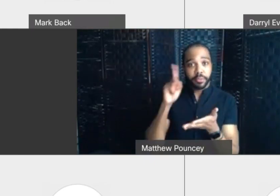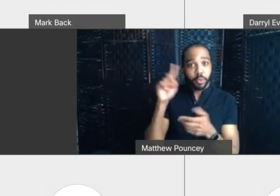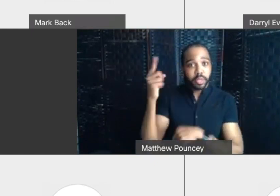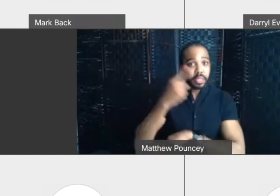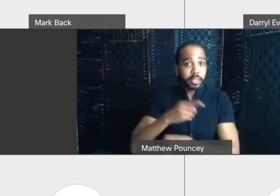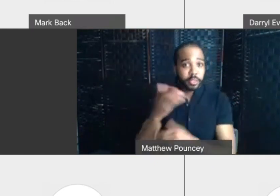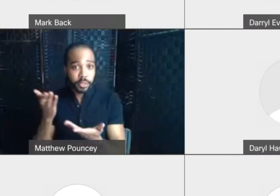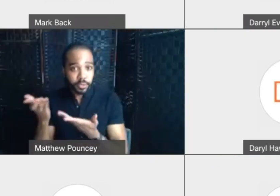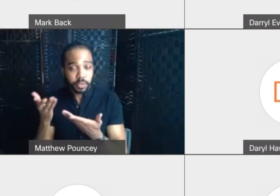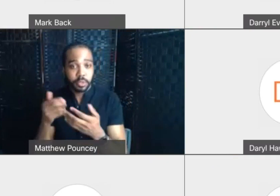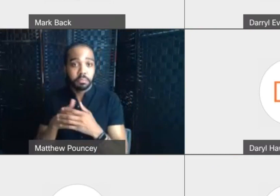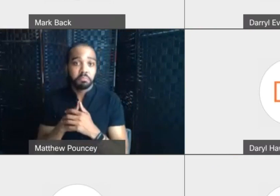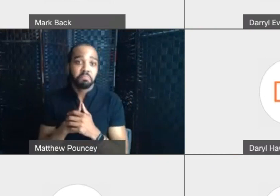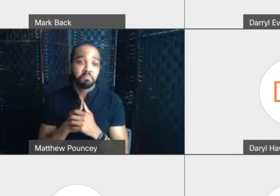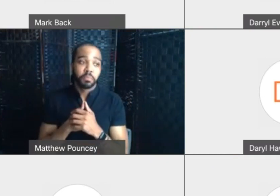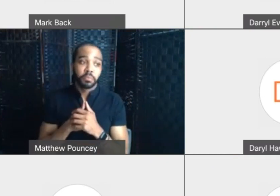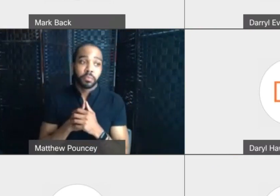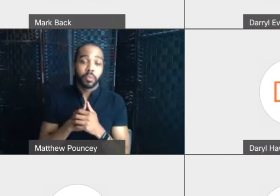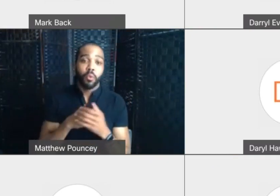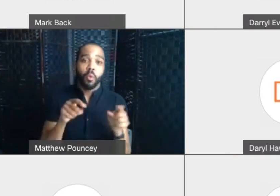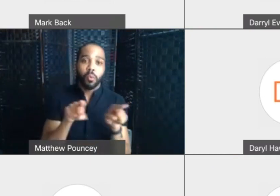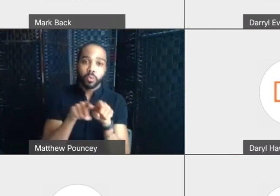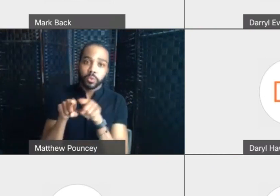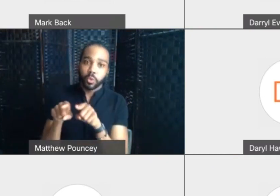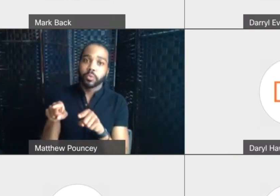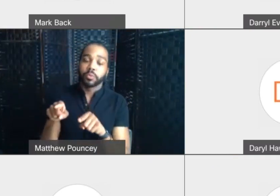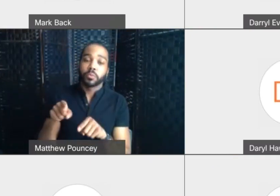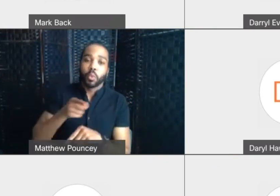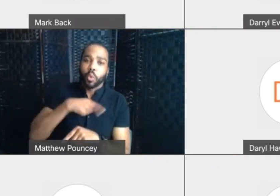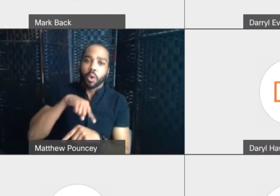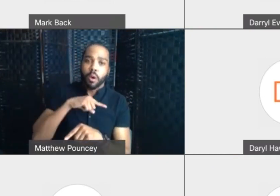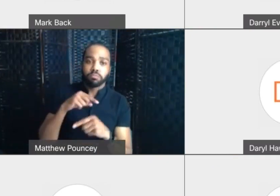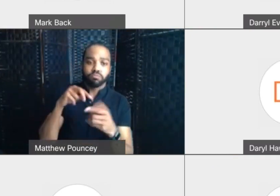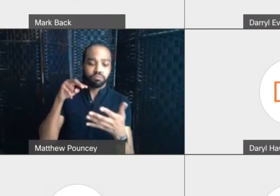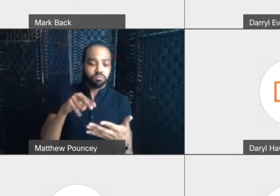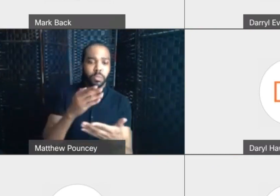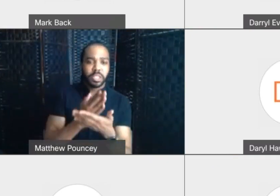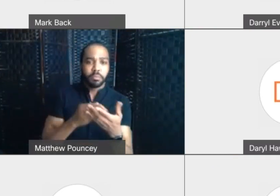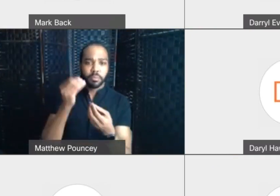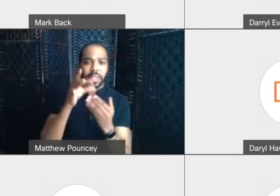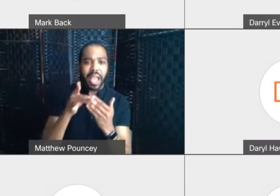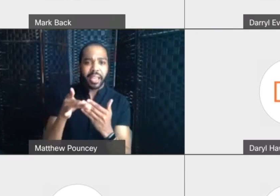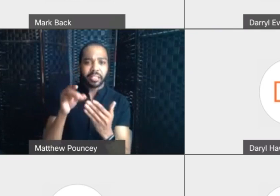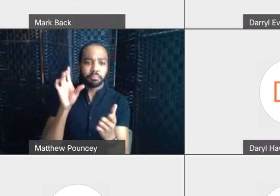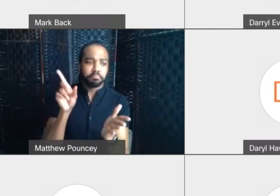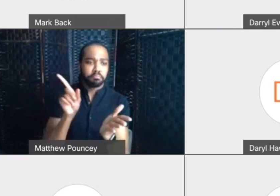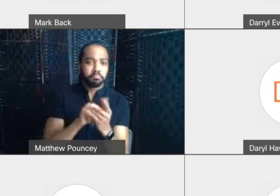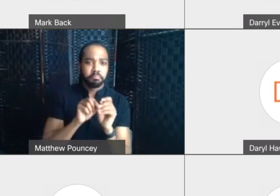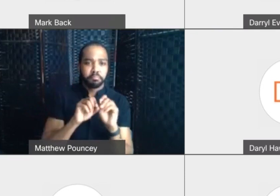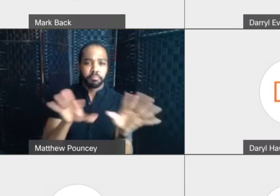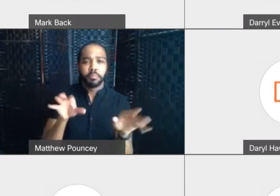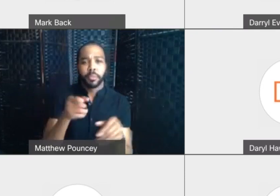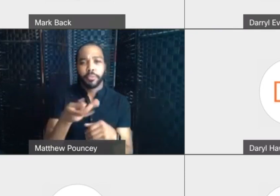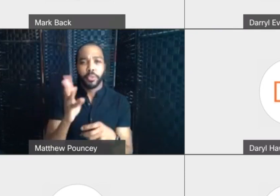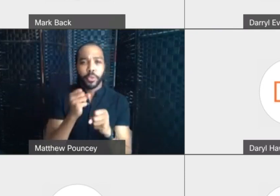services. We have also been taking a look at, there was some guidance put out a few years back